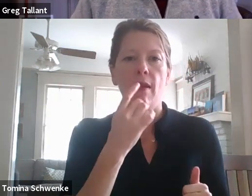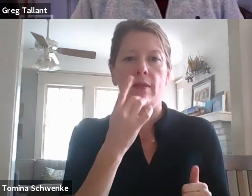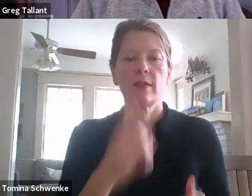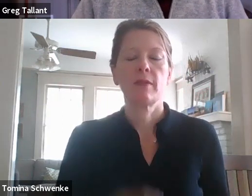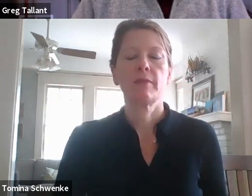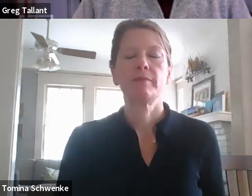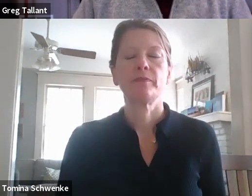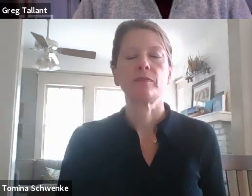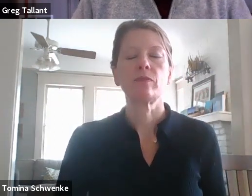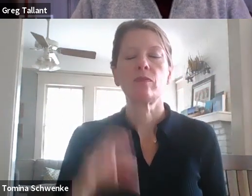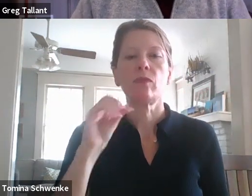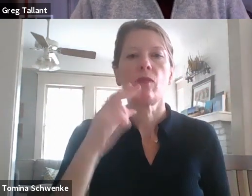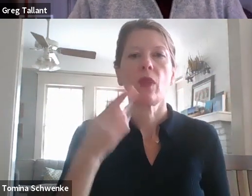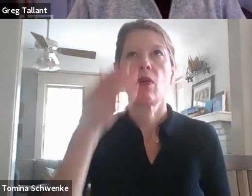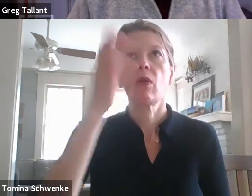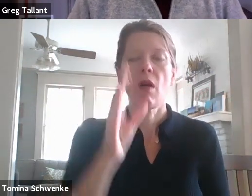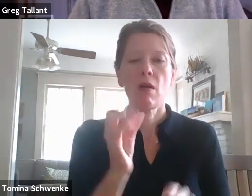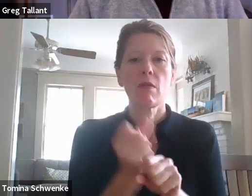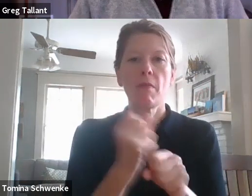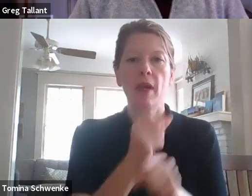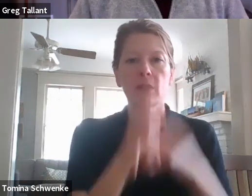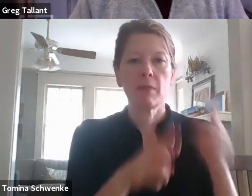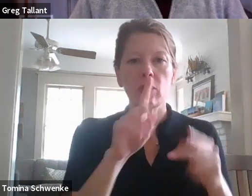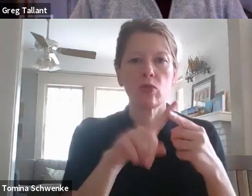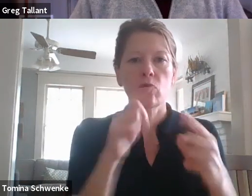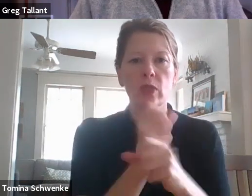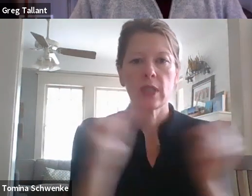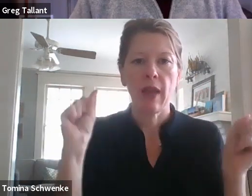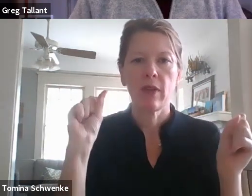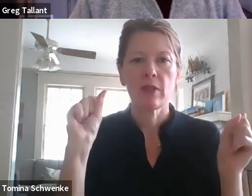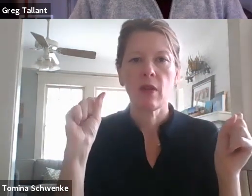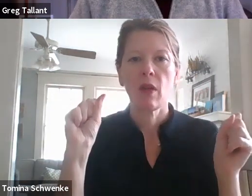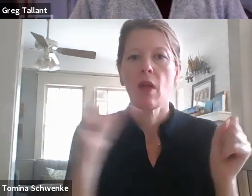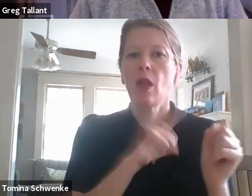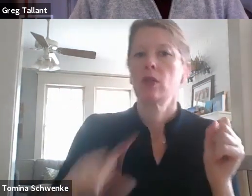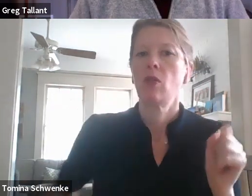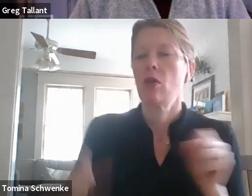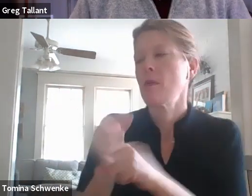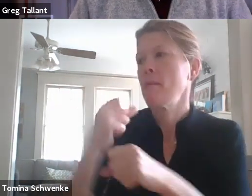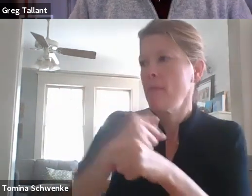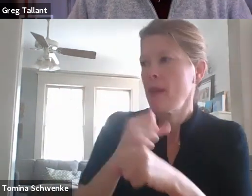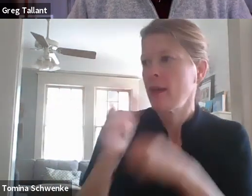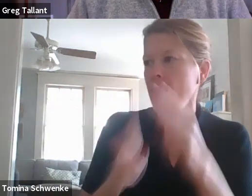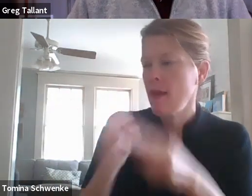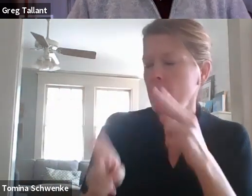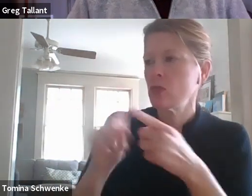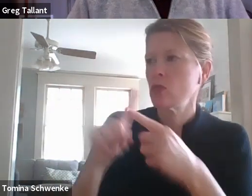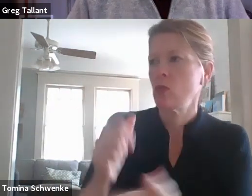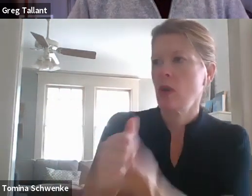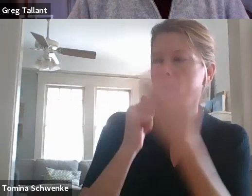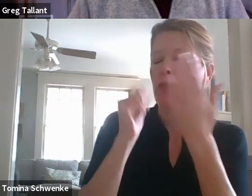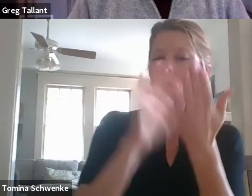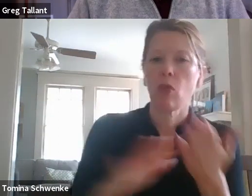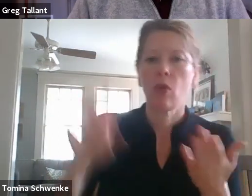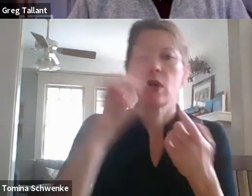O God, make speed to save us. O Lord, make haste to help us. Glory to the